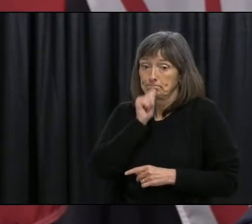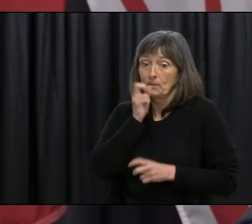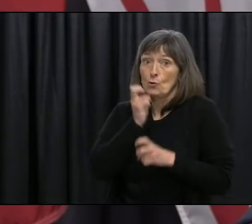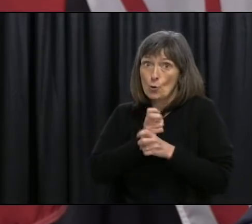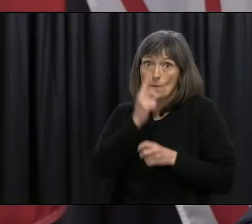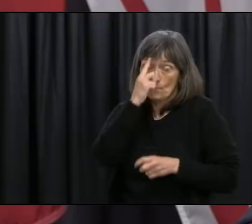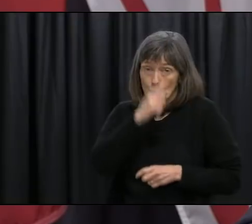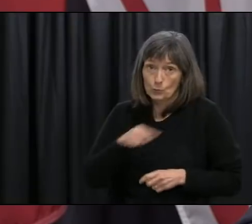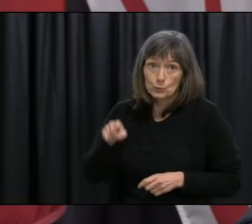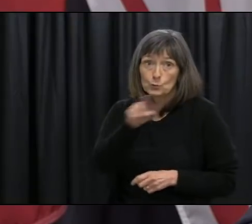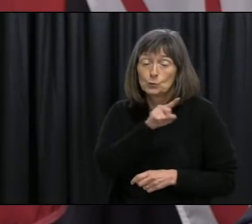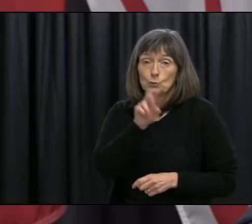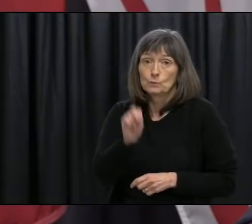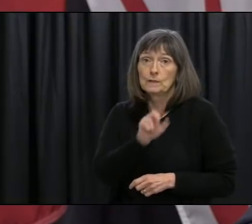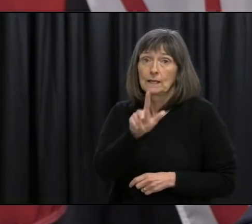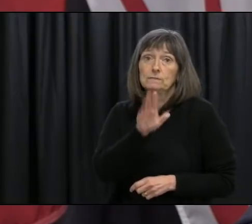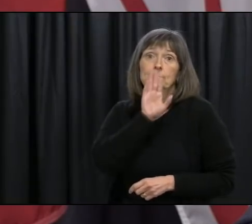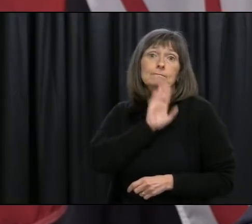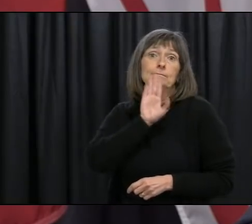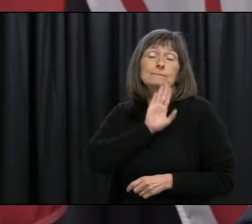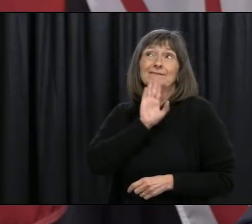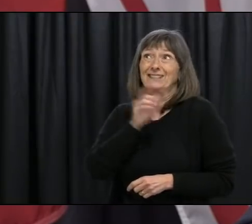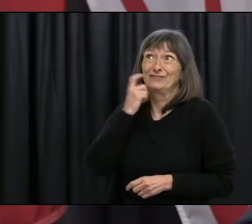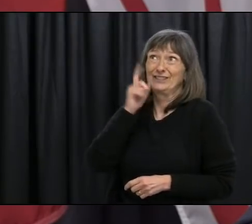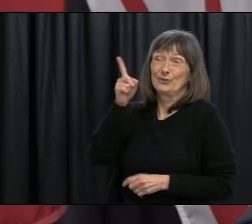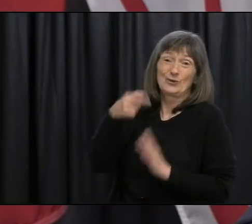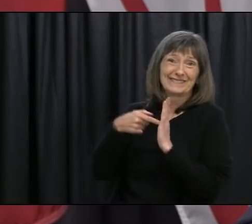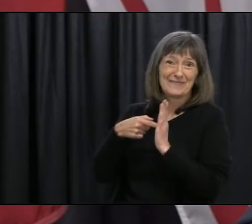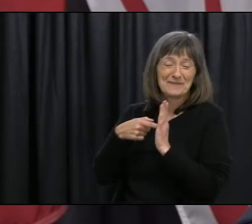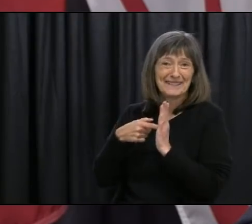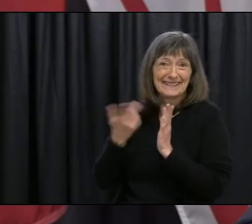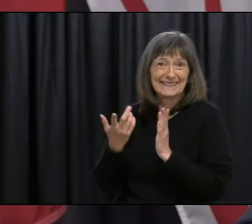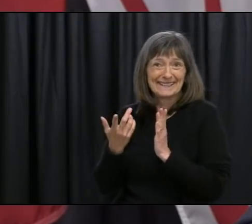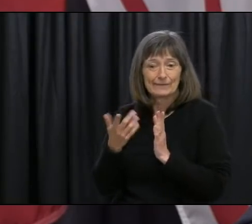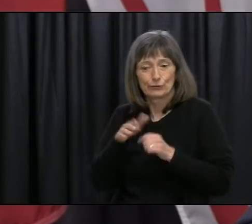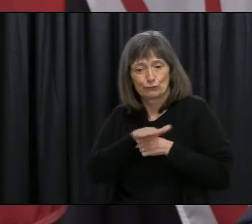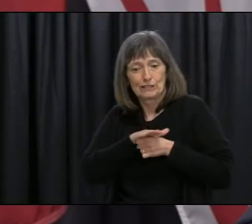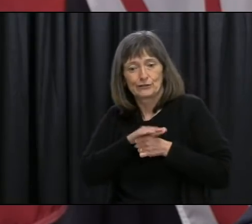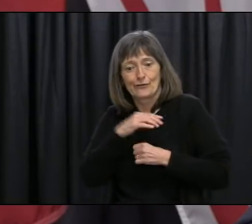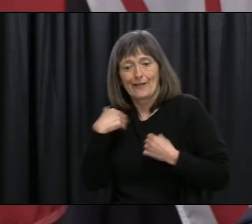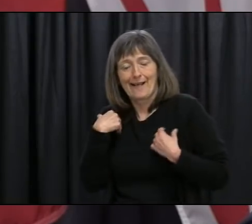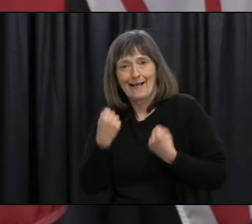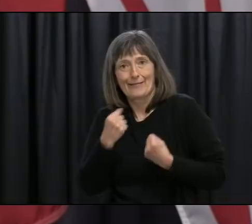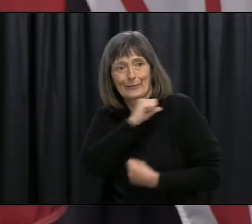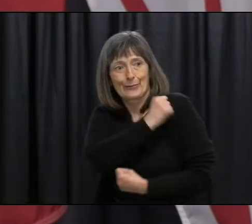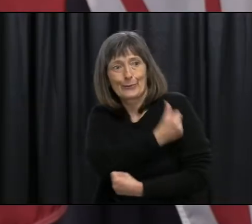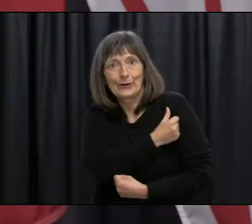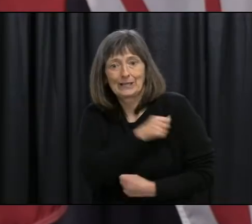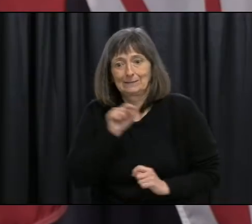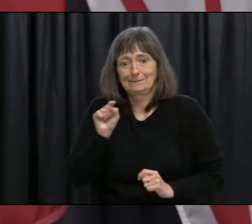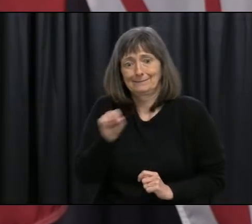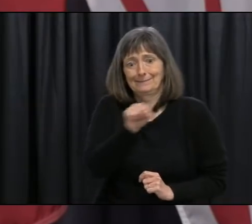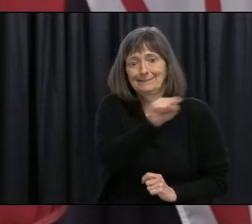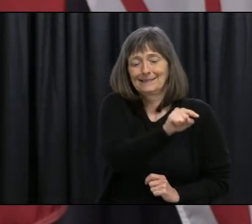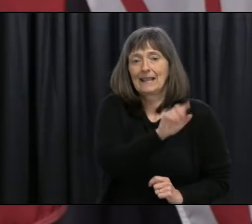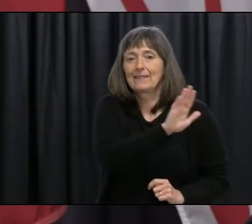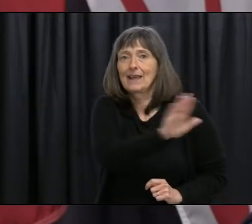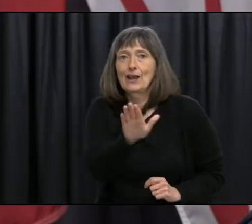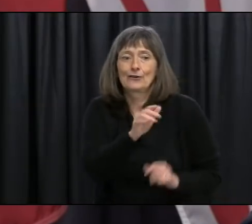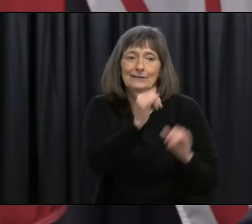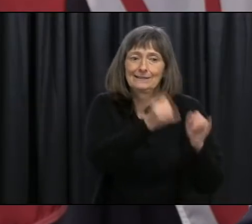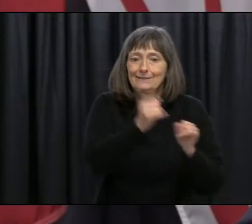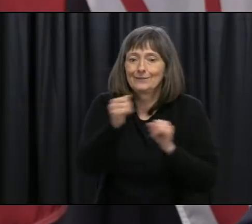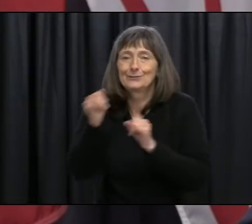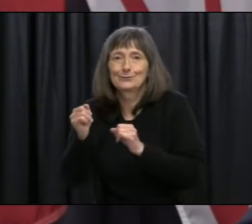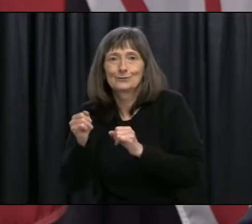understand the frustration on just the example that you gave. But from a regional health authority, they have a number of things that they have to consider in